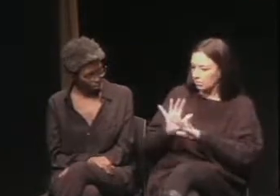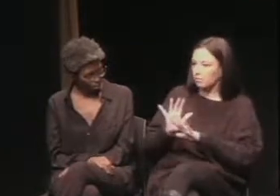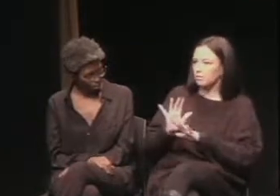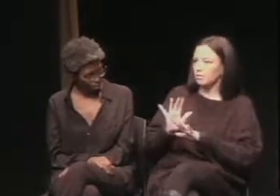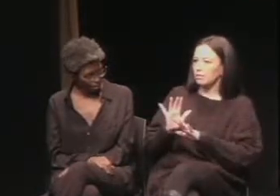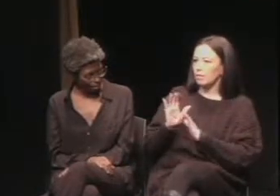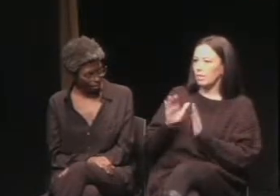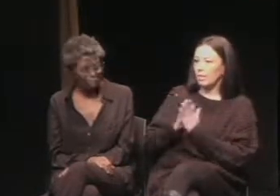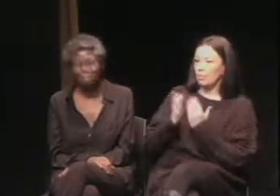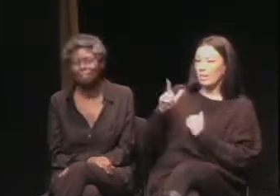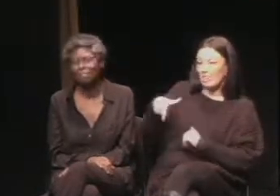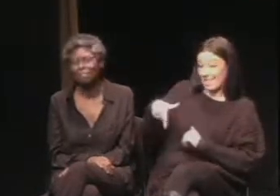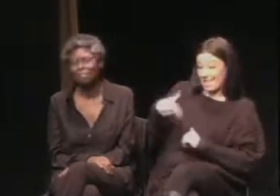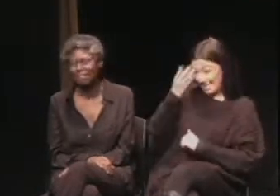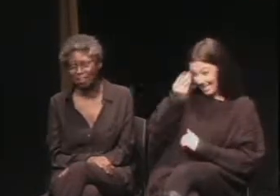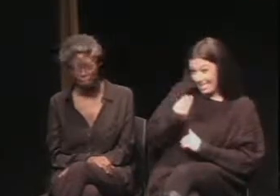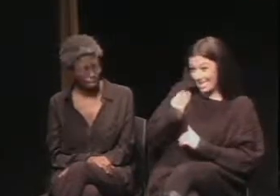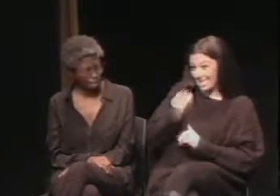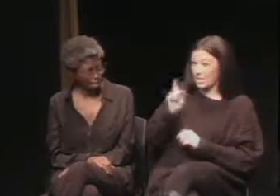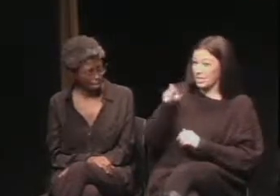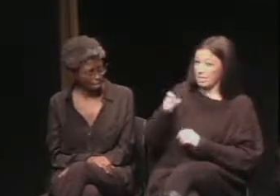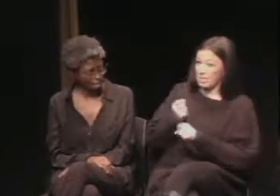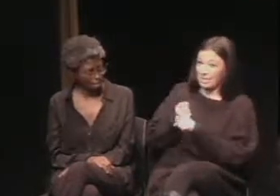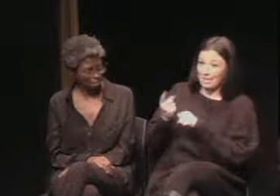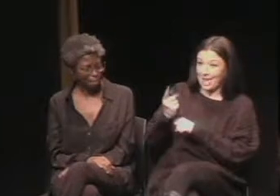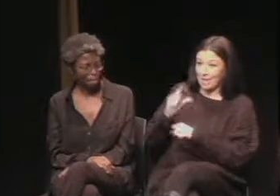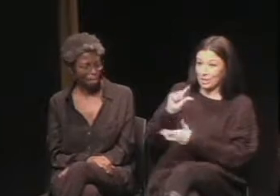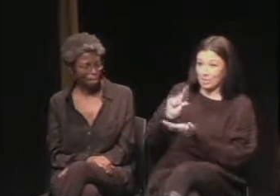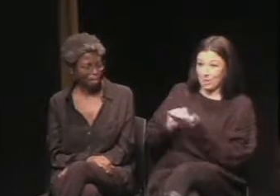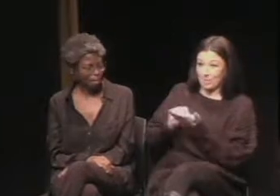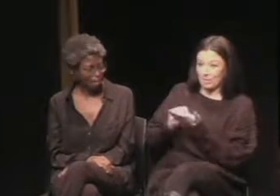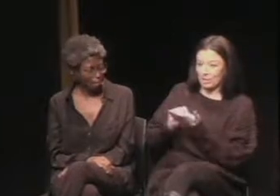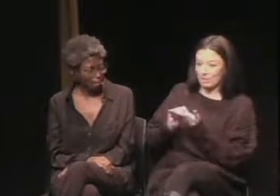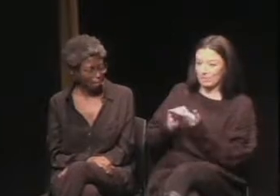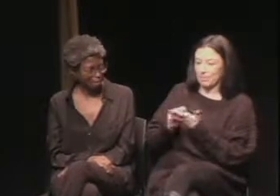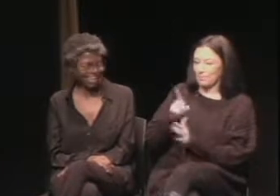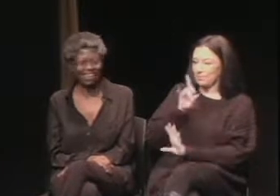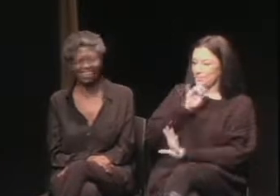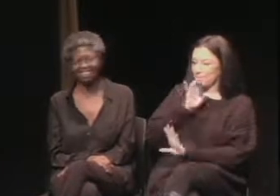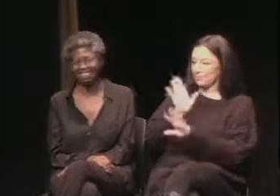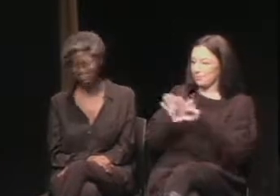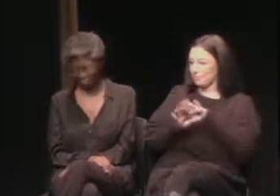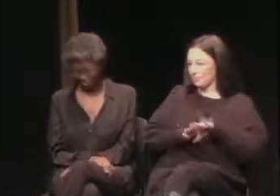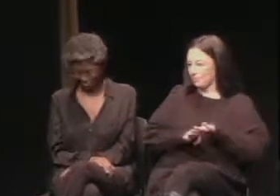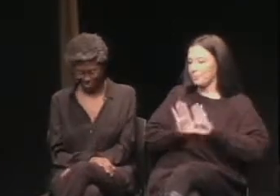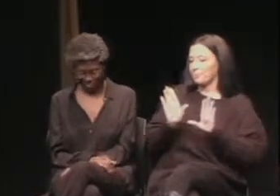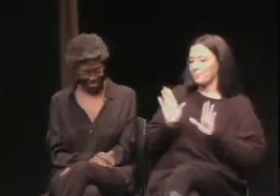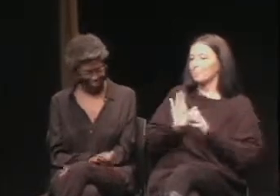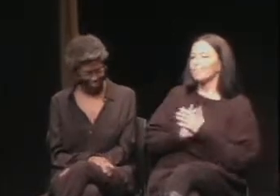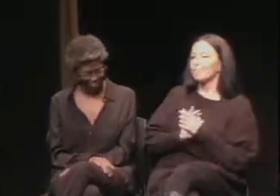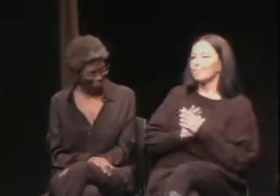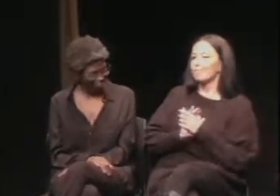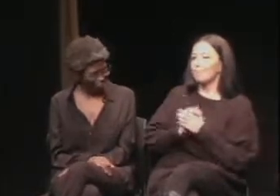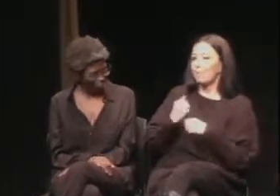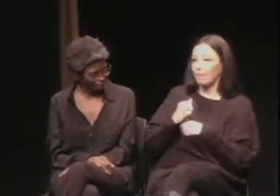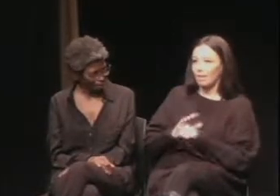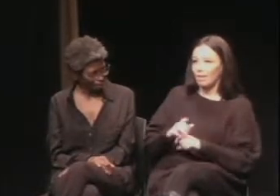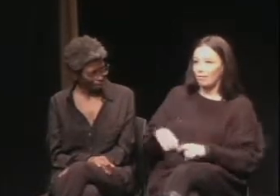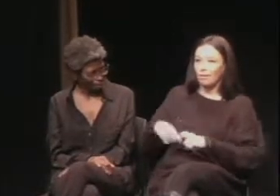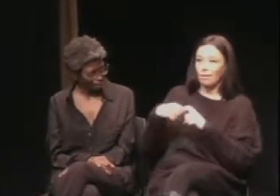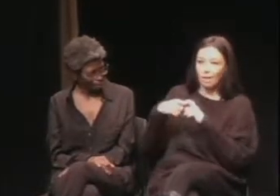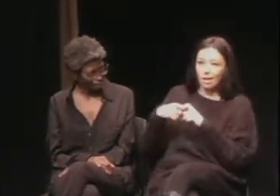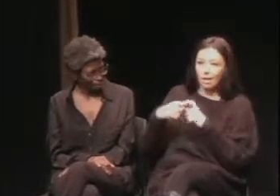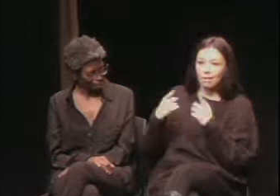late. This book was supposed to be out last year. We don't have to talk about that. But the pandemic came,